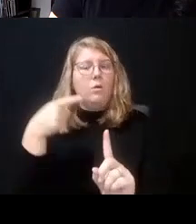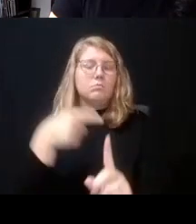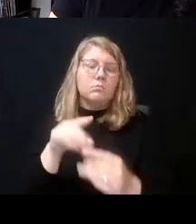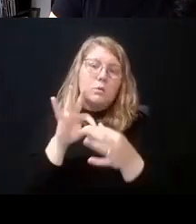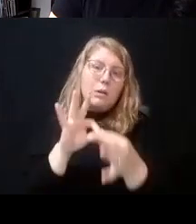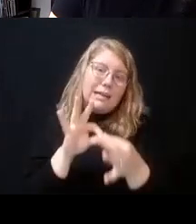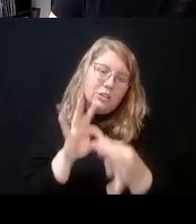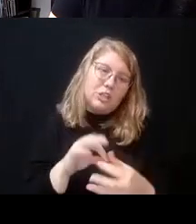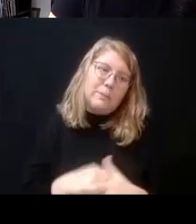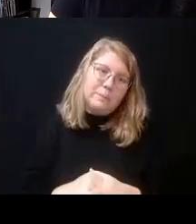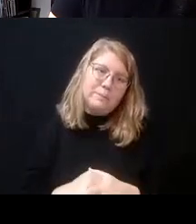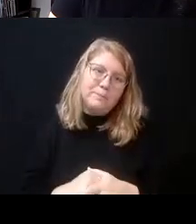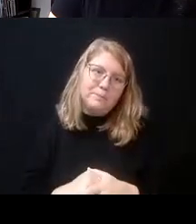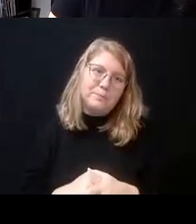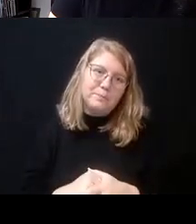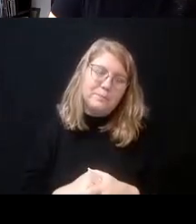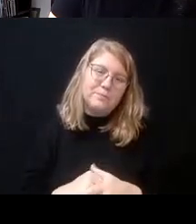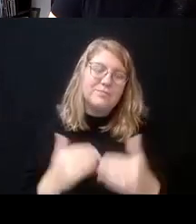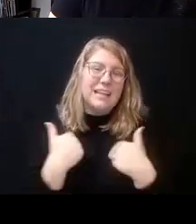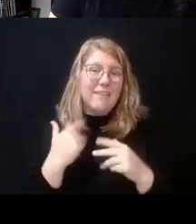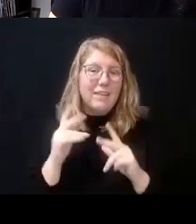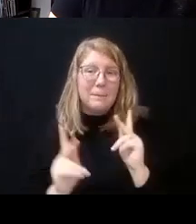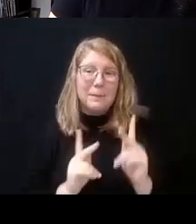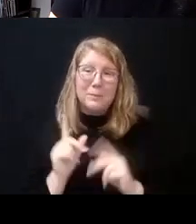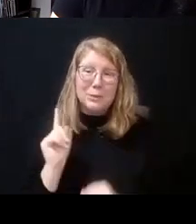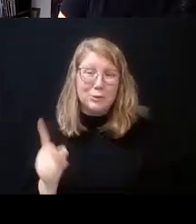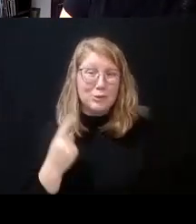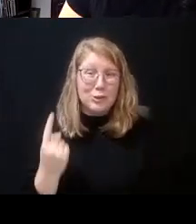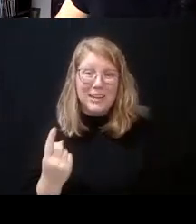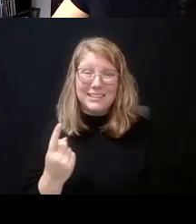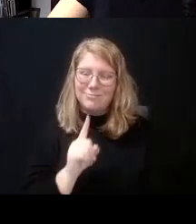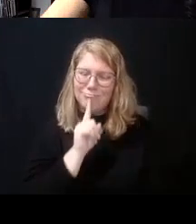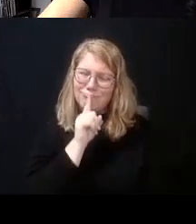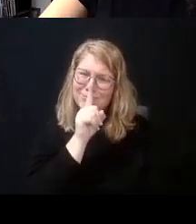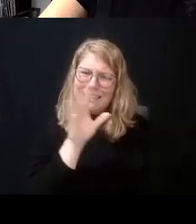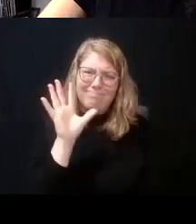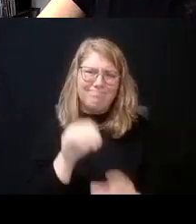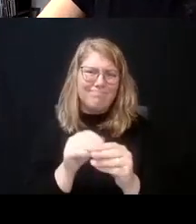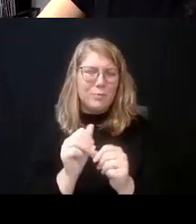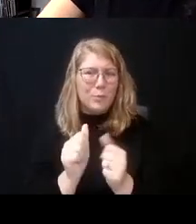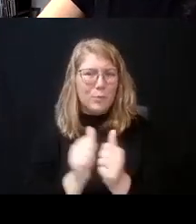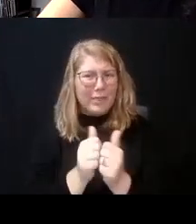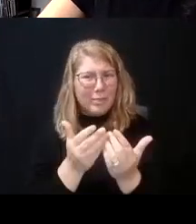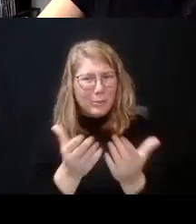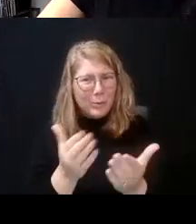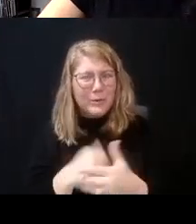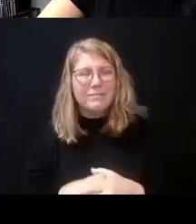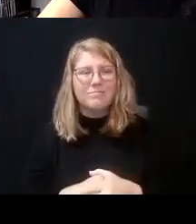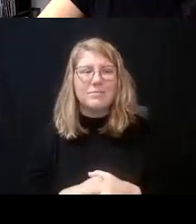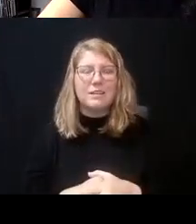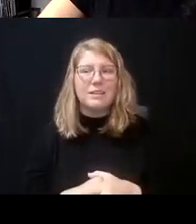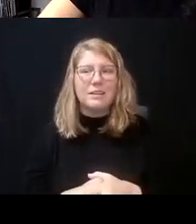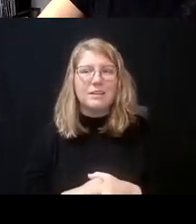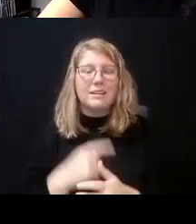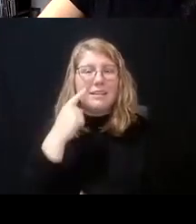able to have people just be able to be really engaged with you. I think what